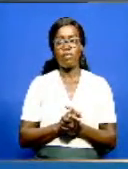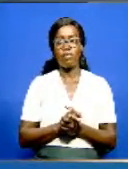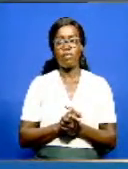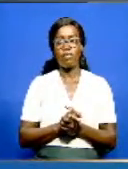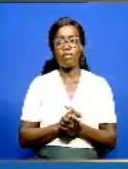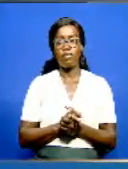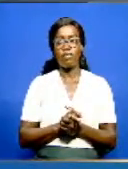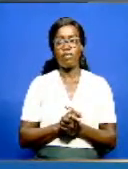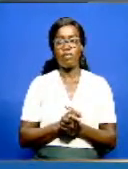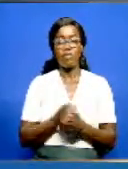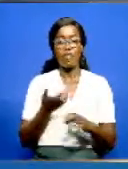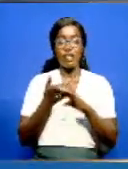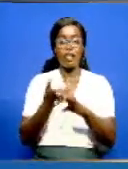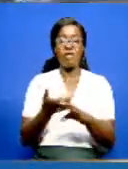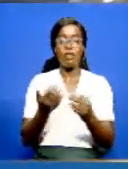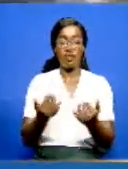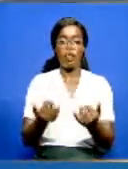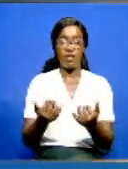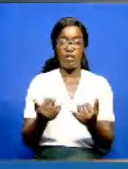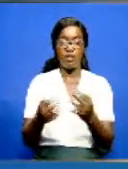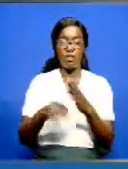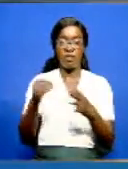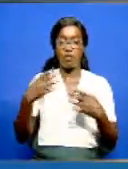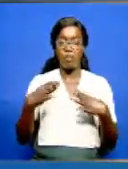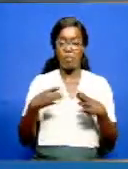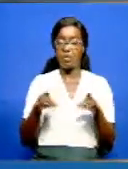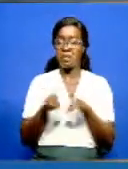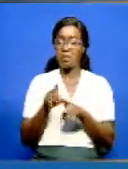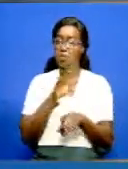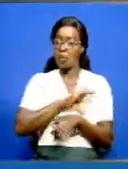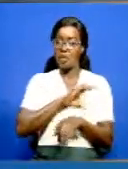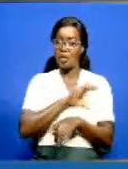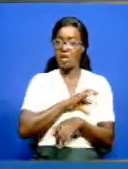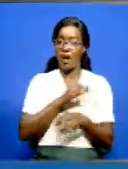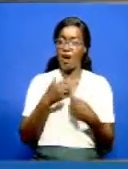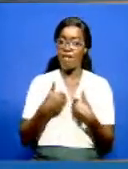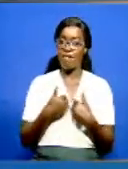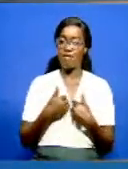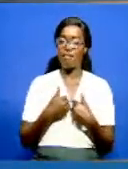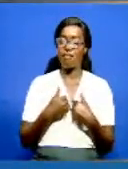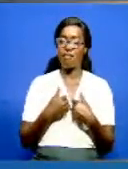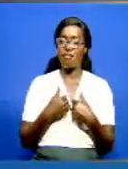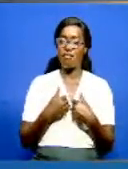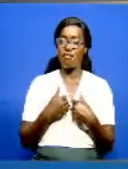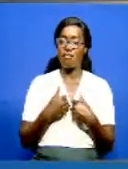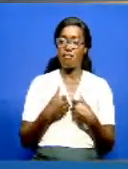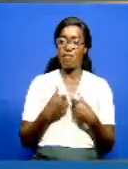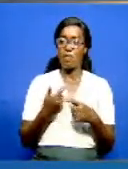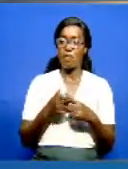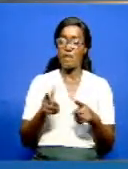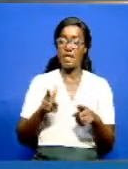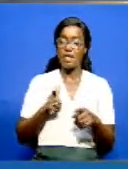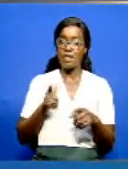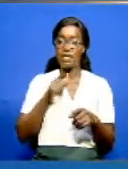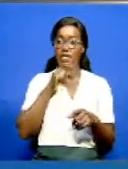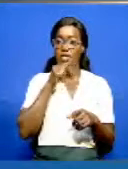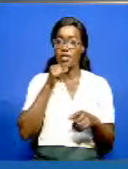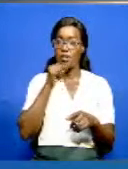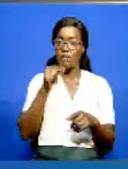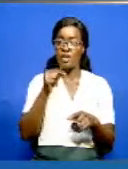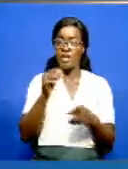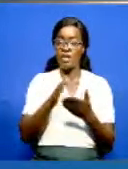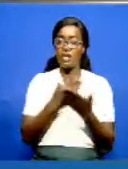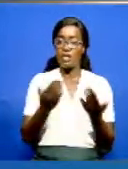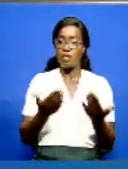It's difficult nowadays to find people of that character. But ladies and gentlemen, there is something which